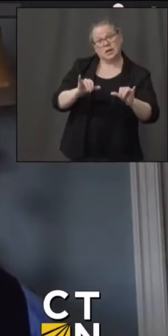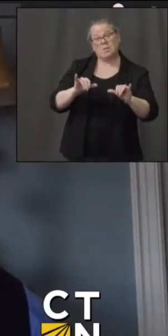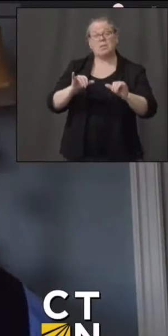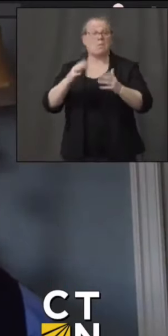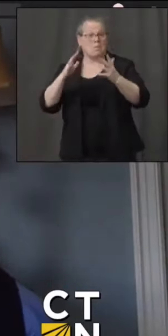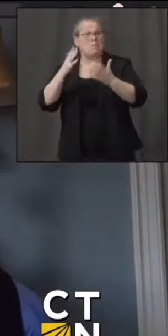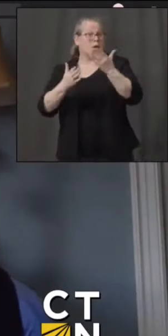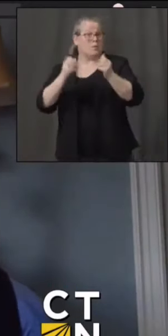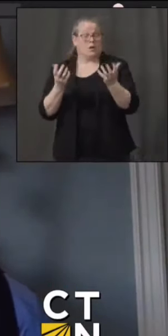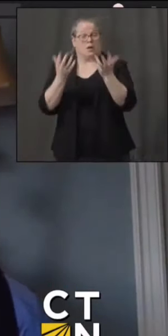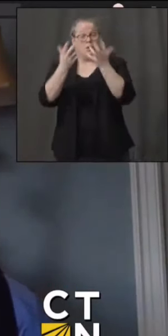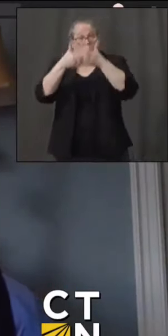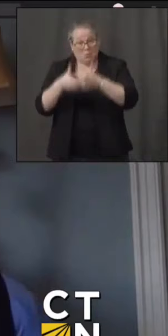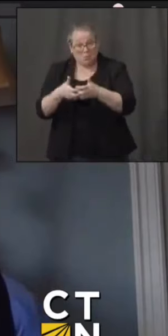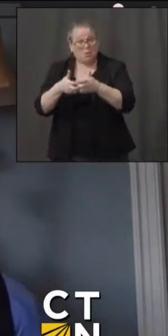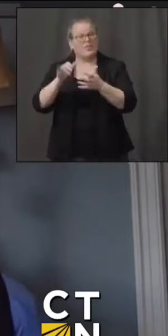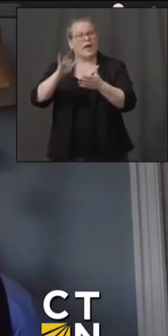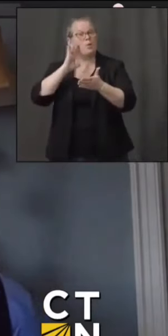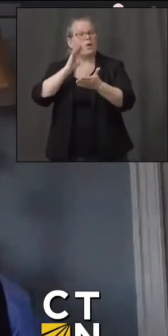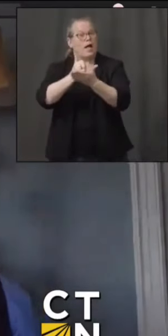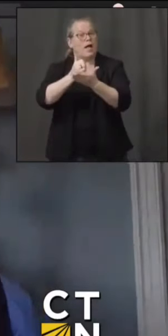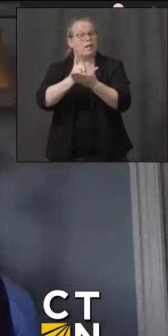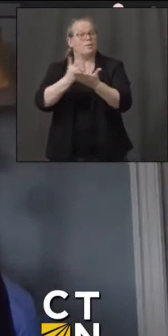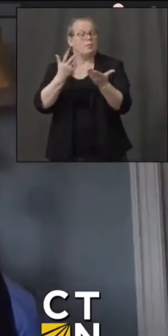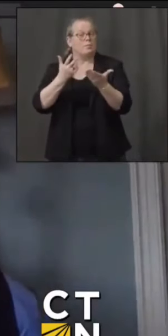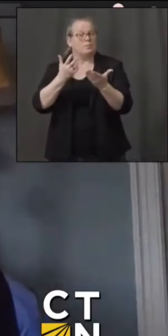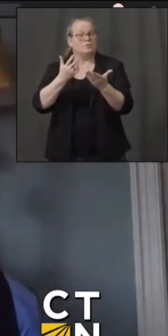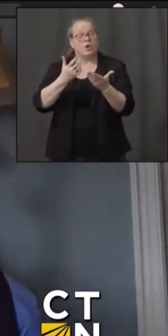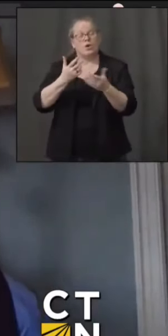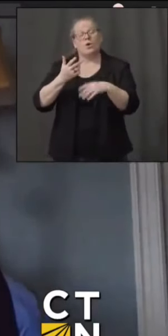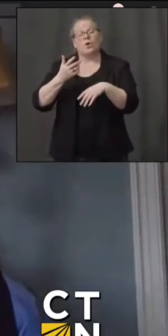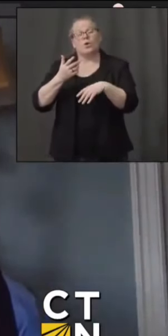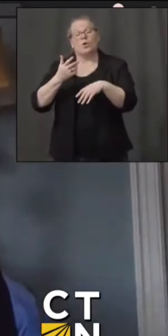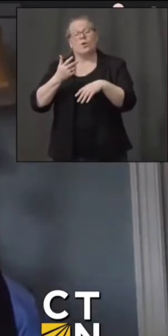like the Apple Google proposal,